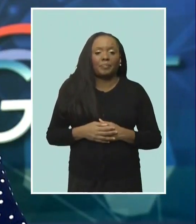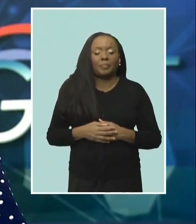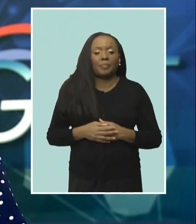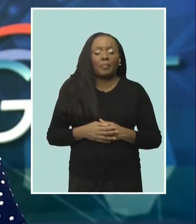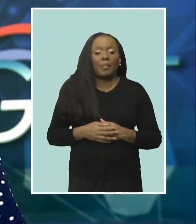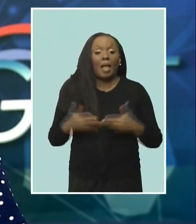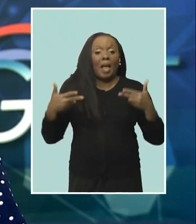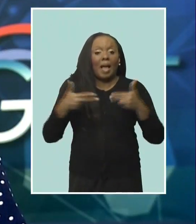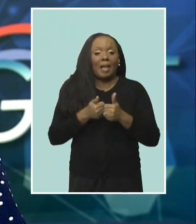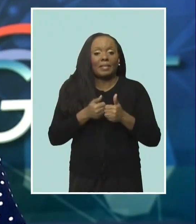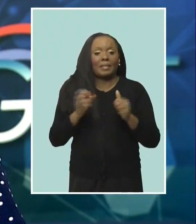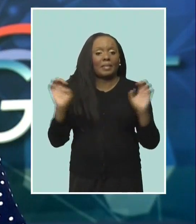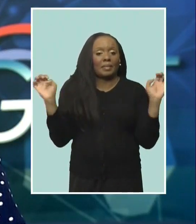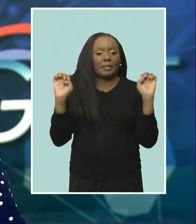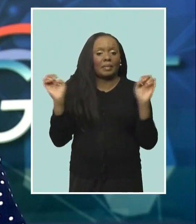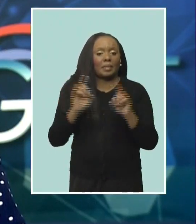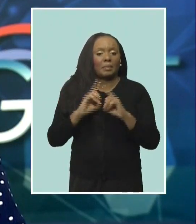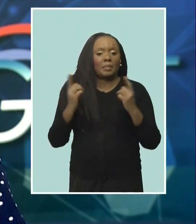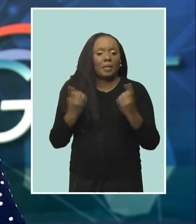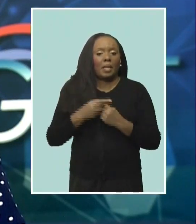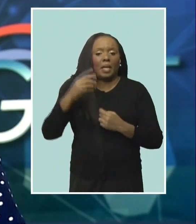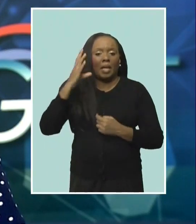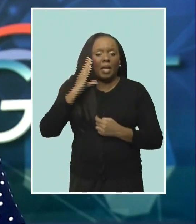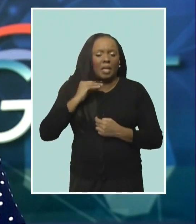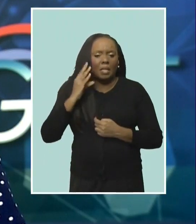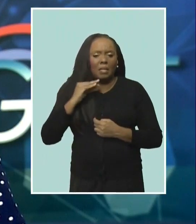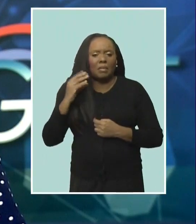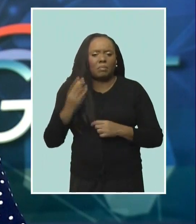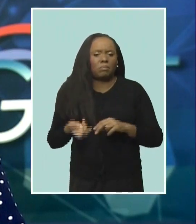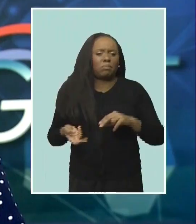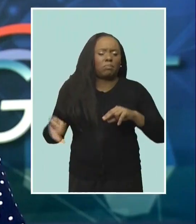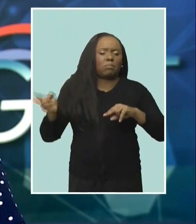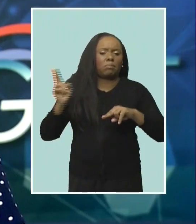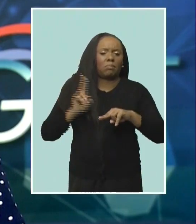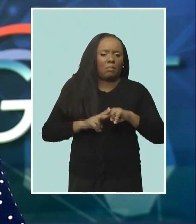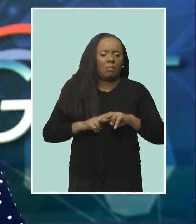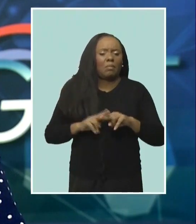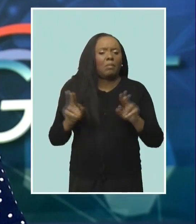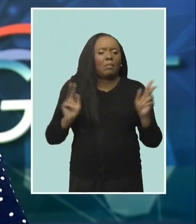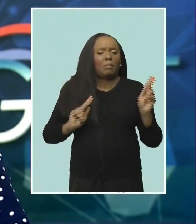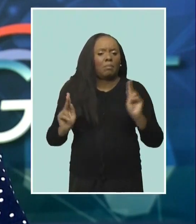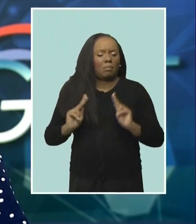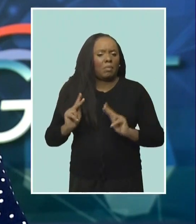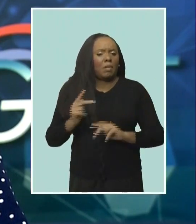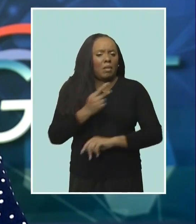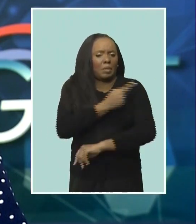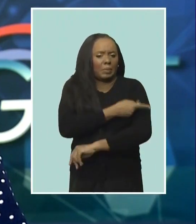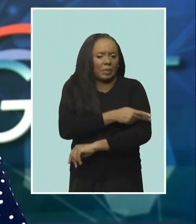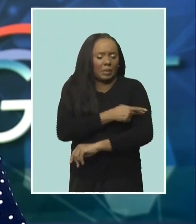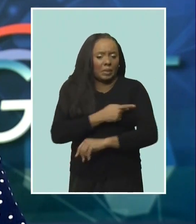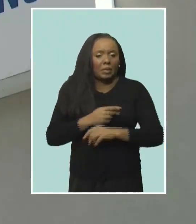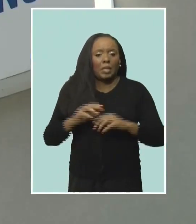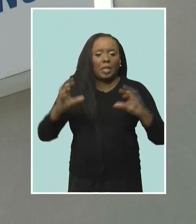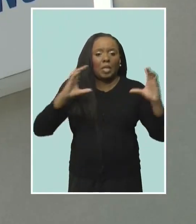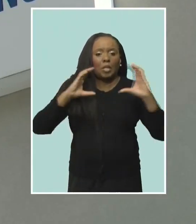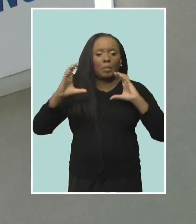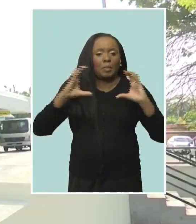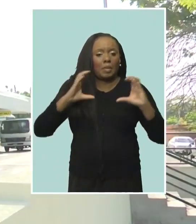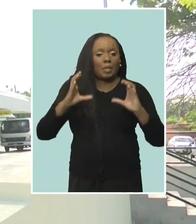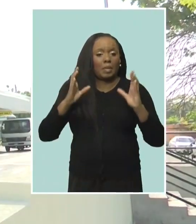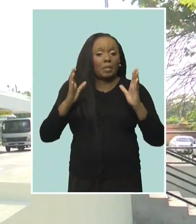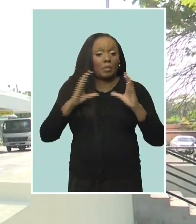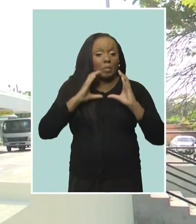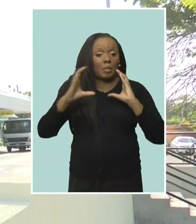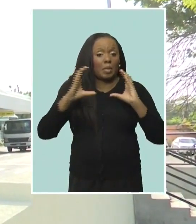The Accident and Emergency Department is currently experiencing a significant increase in patients. QEH Communications Specialist